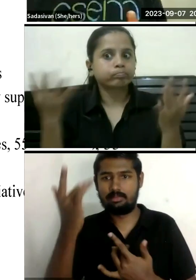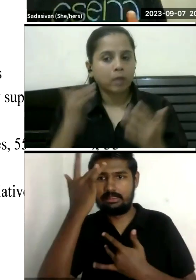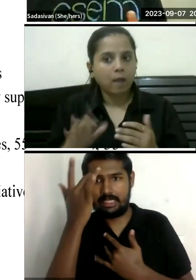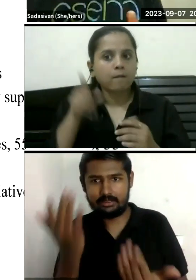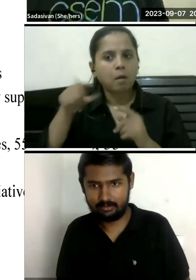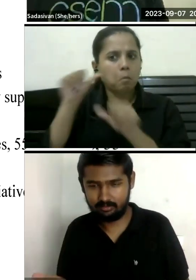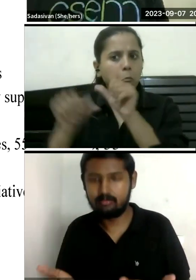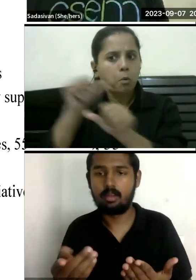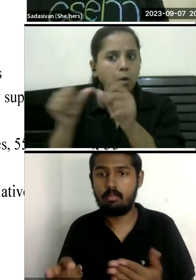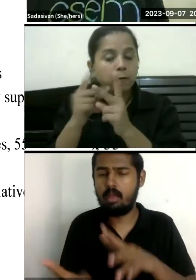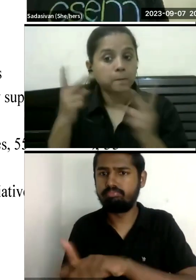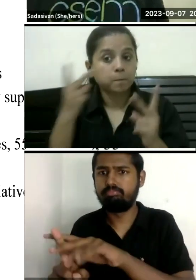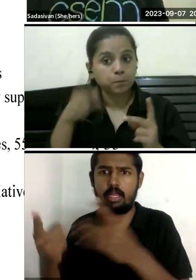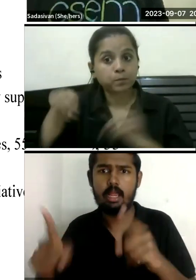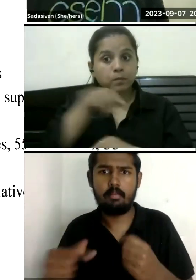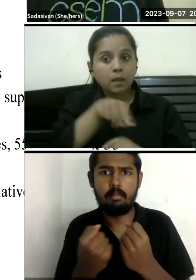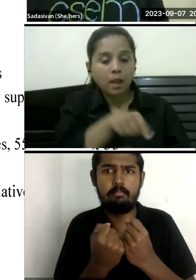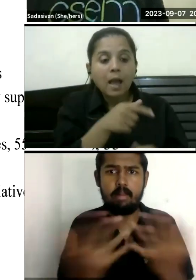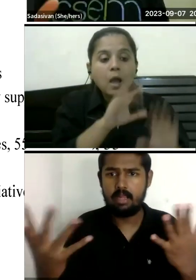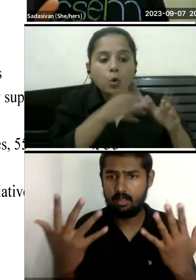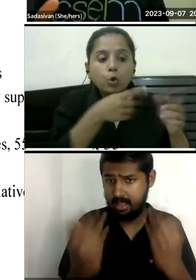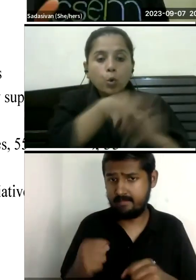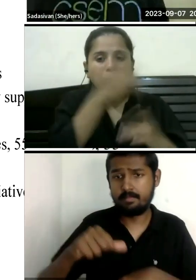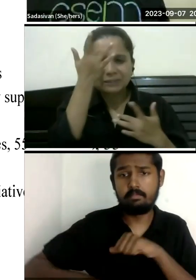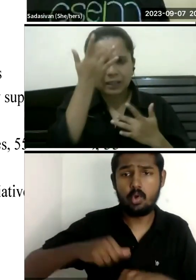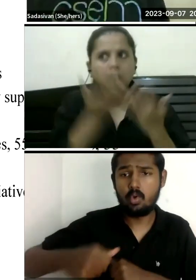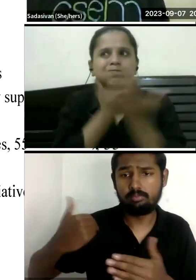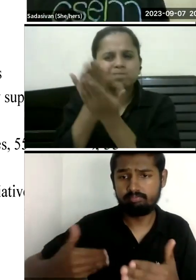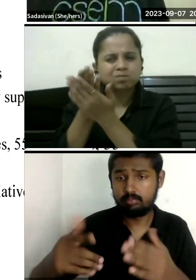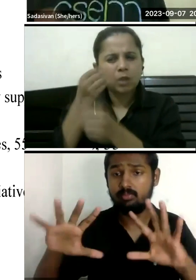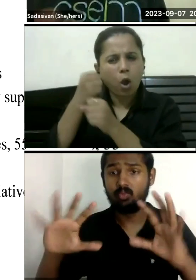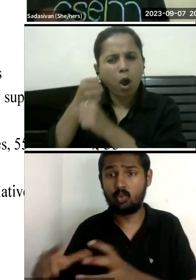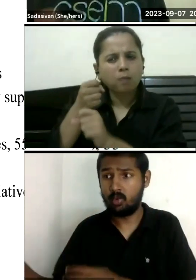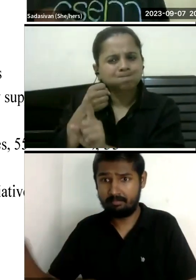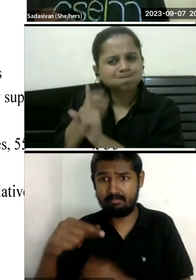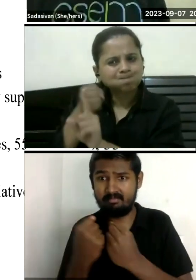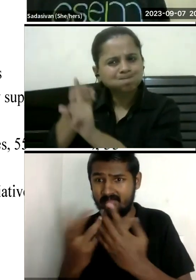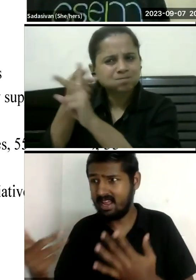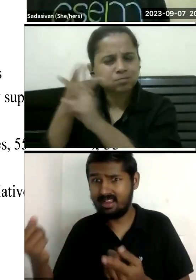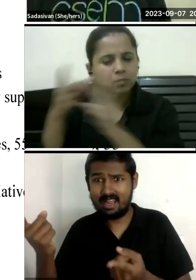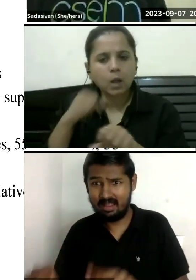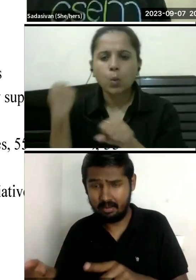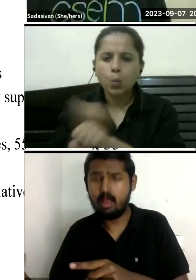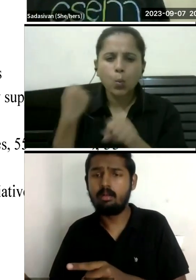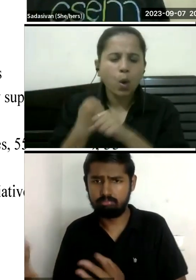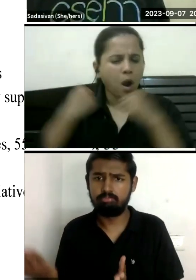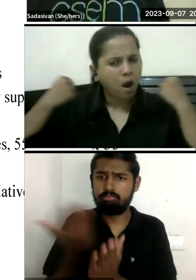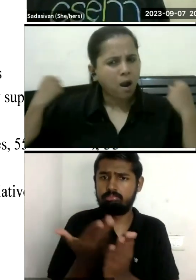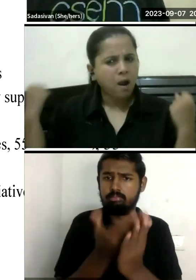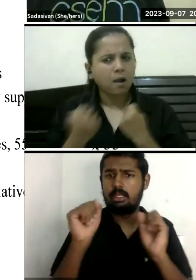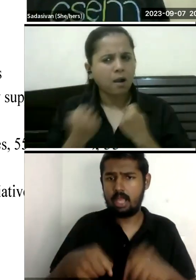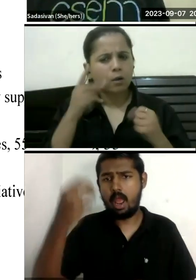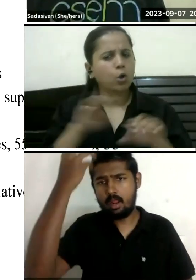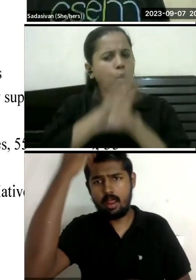the patient advocacy groups, and the civil society is really working hard in all these